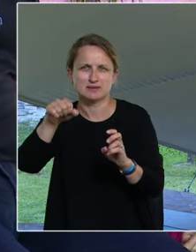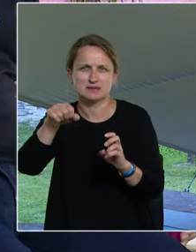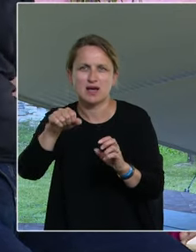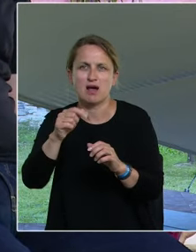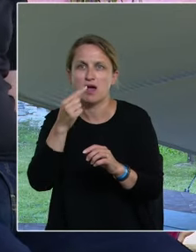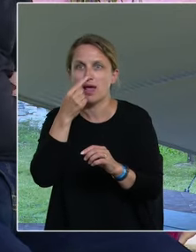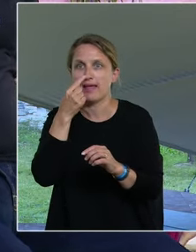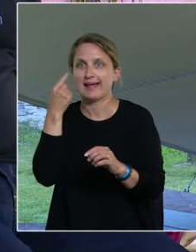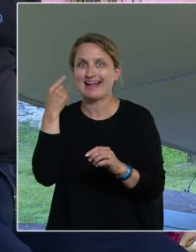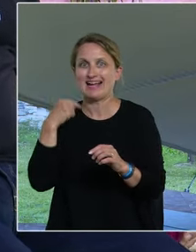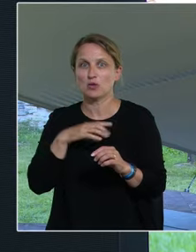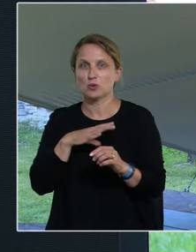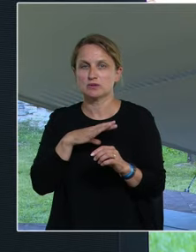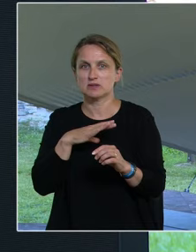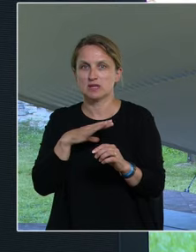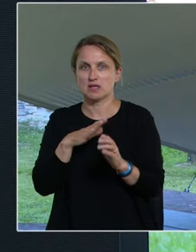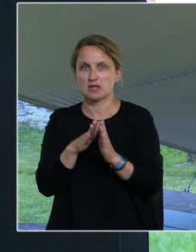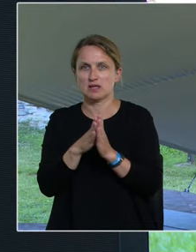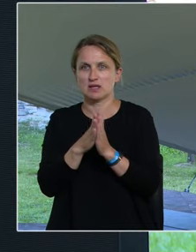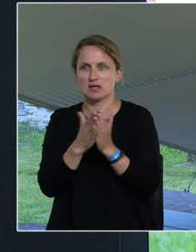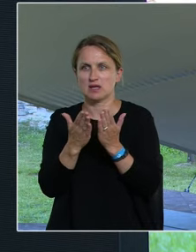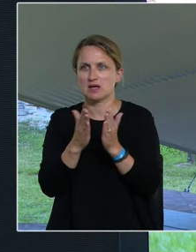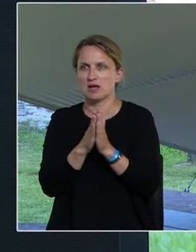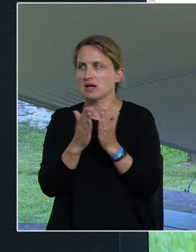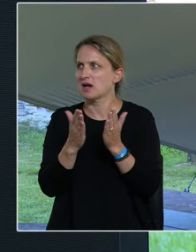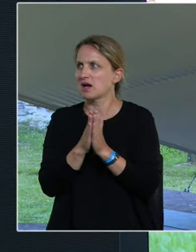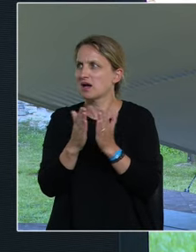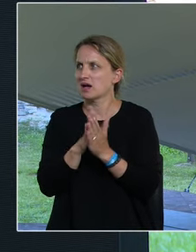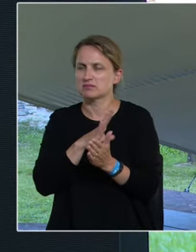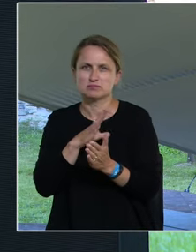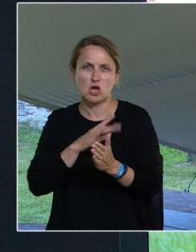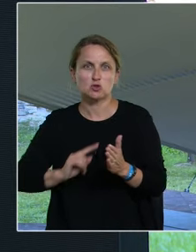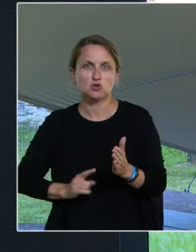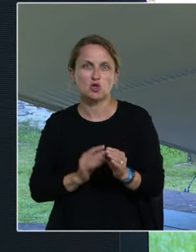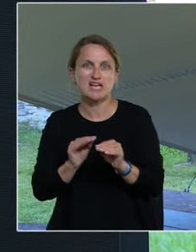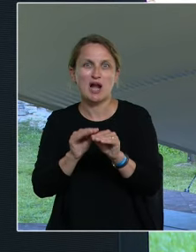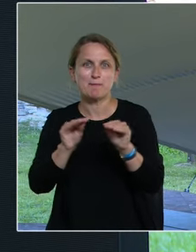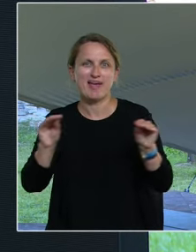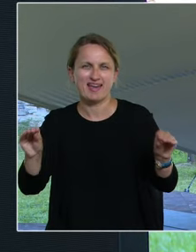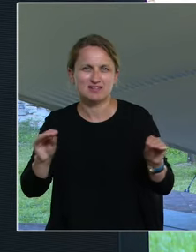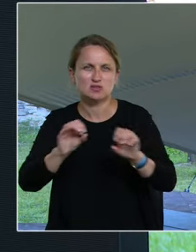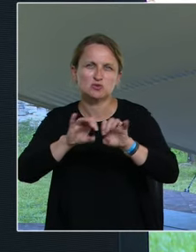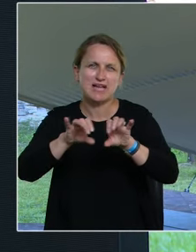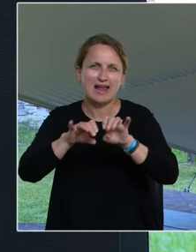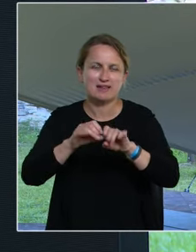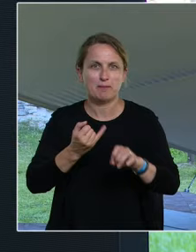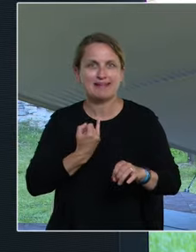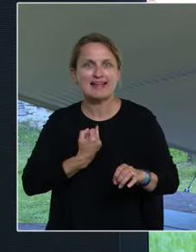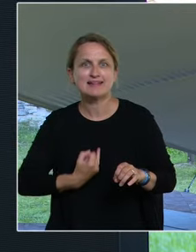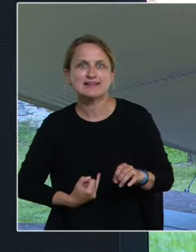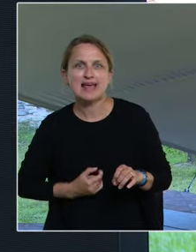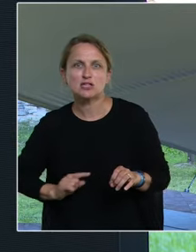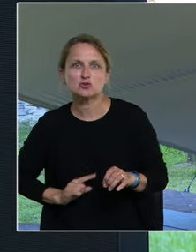just recently written an excellent book, Sex and Social Media, which really talks about identities as well. It's a really fun